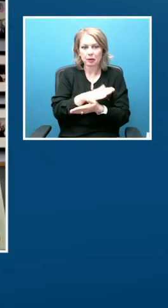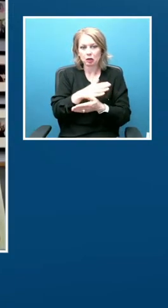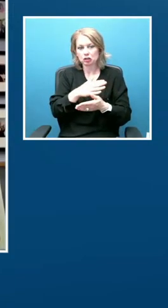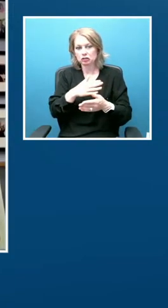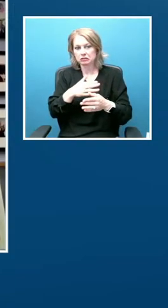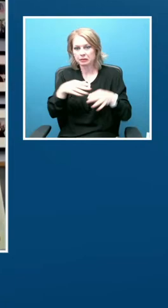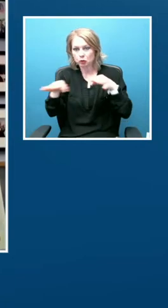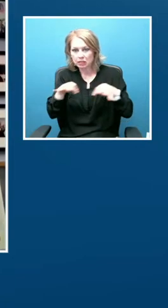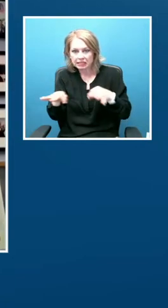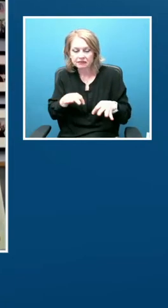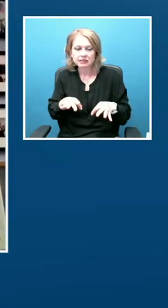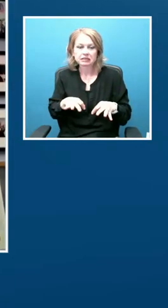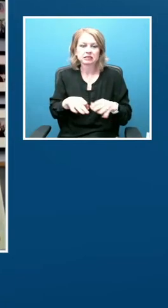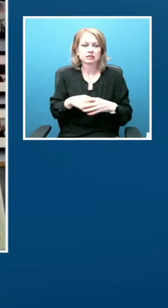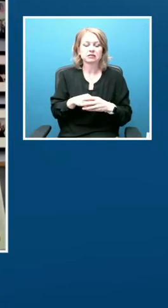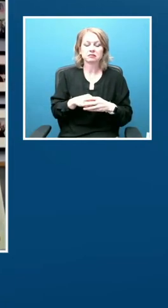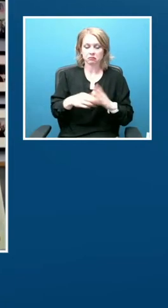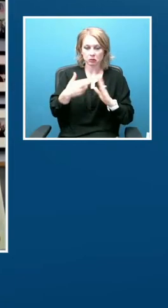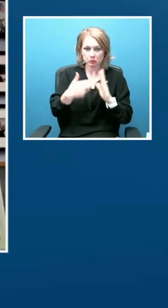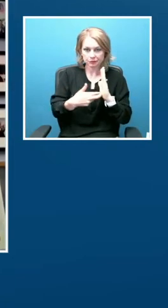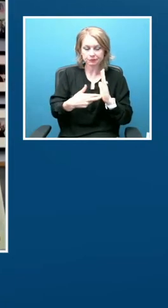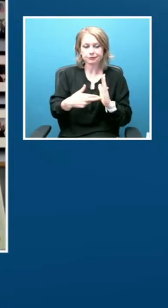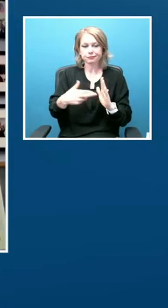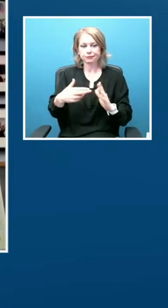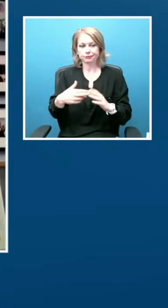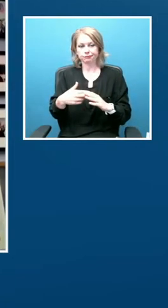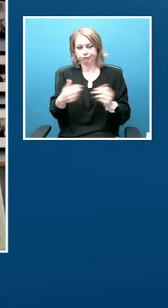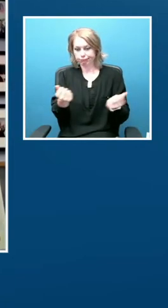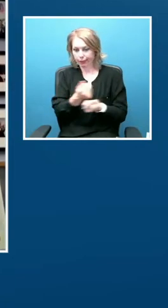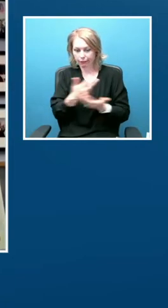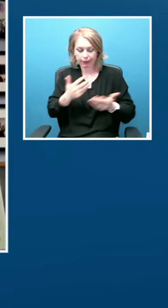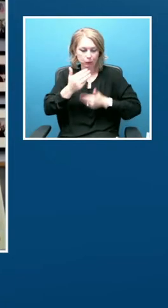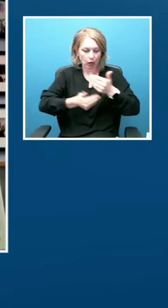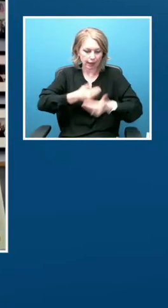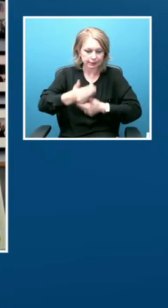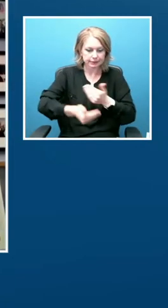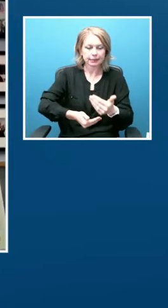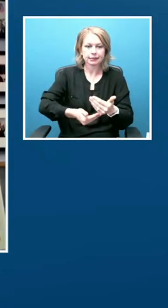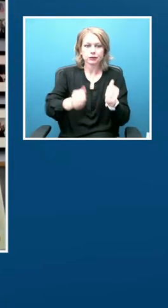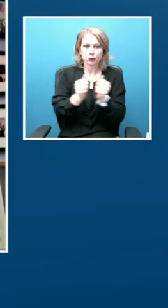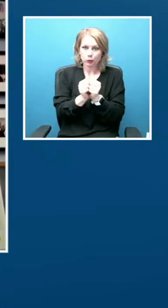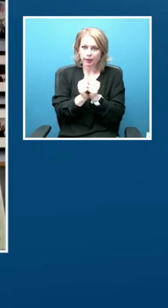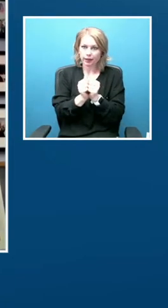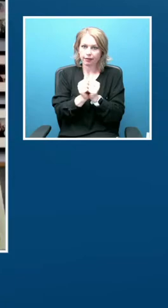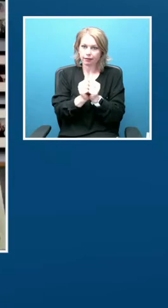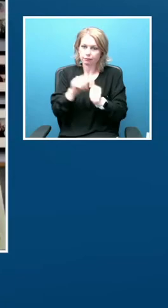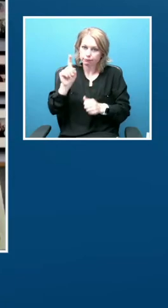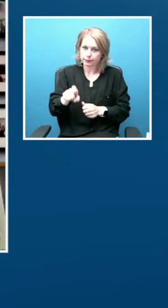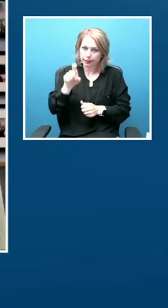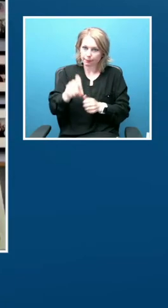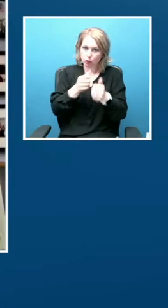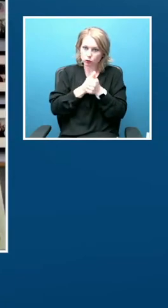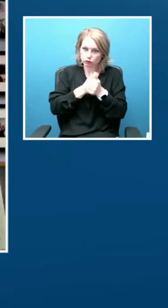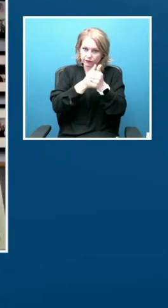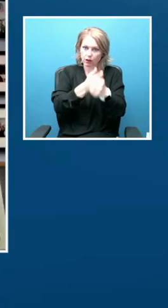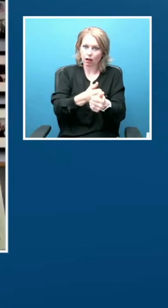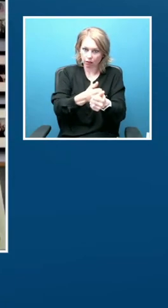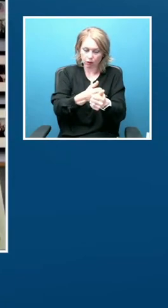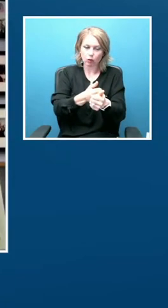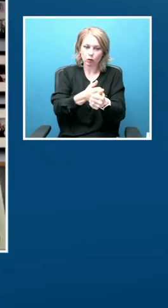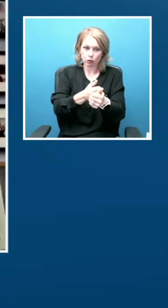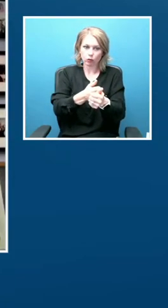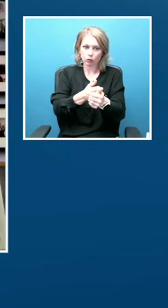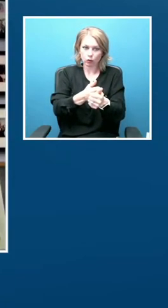of procedure set for the process for how we are considering the challenge. The